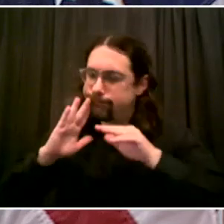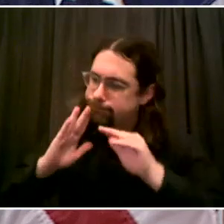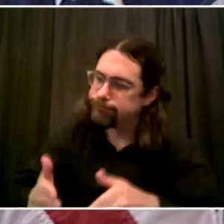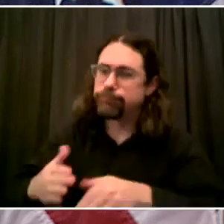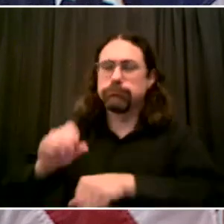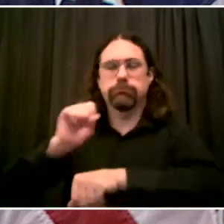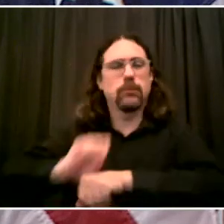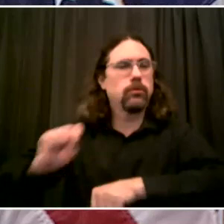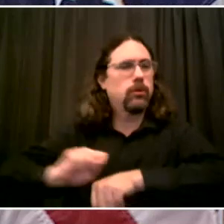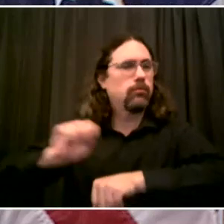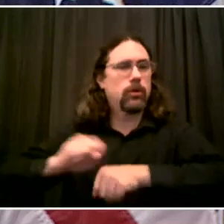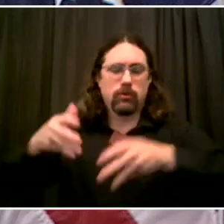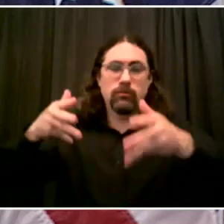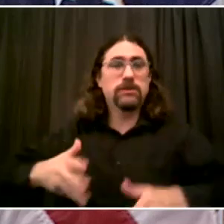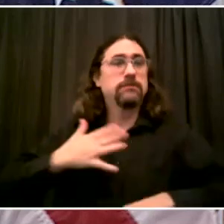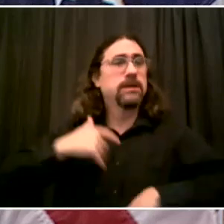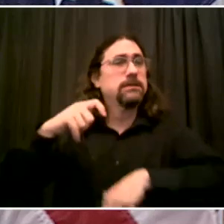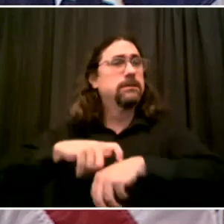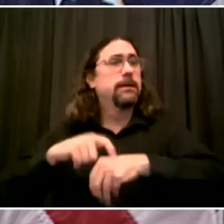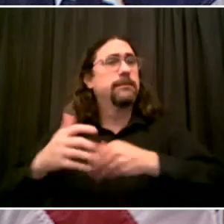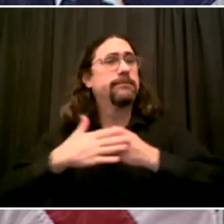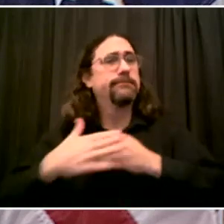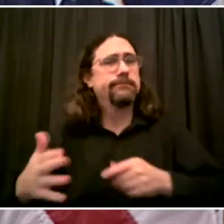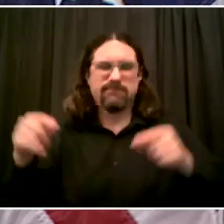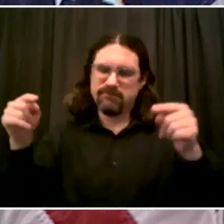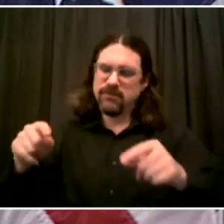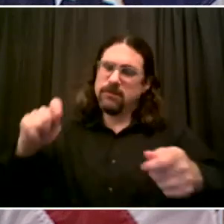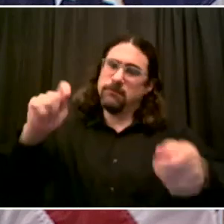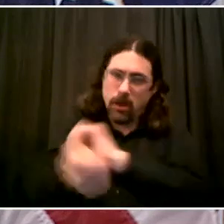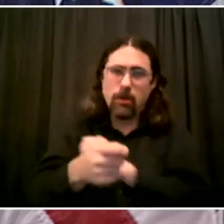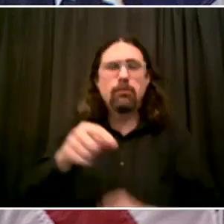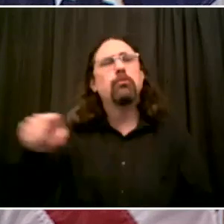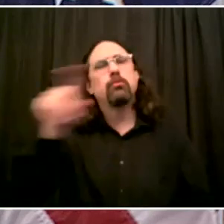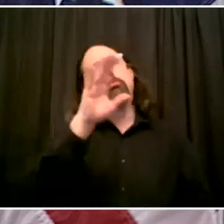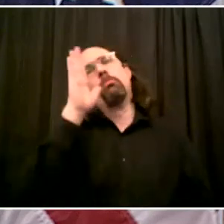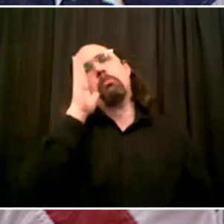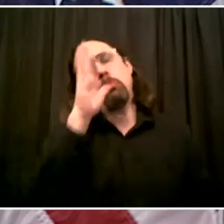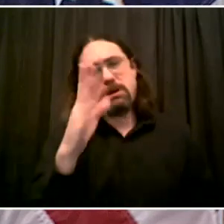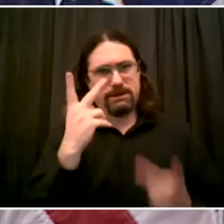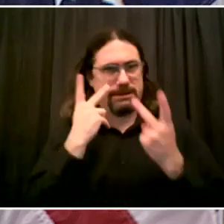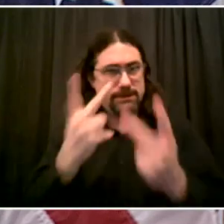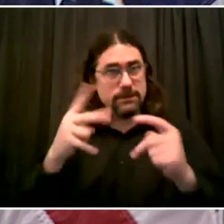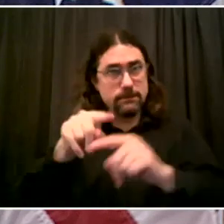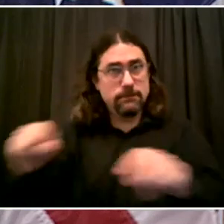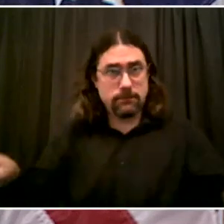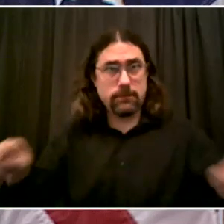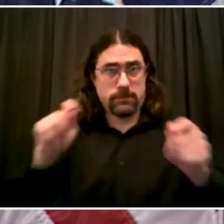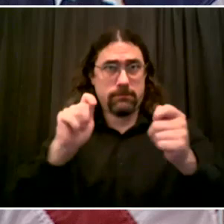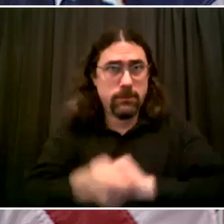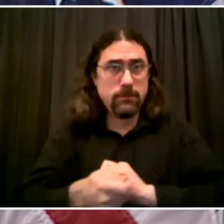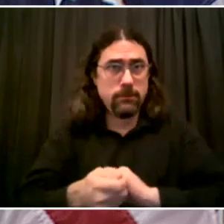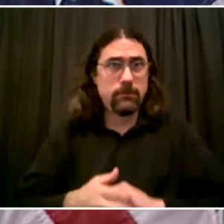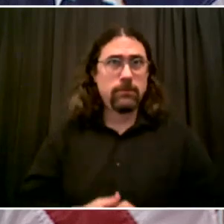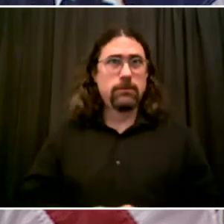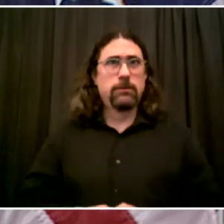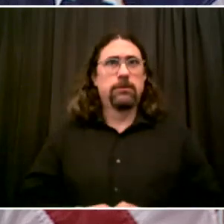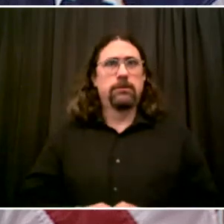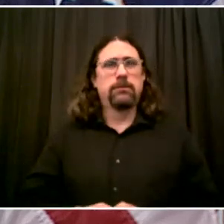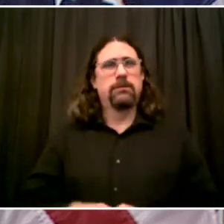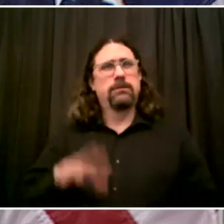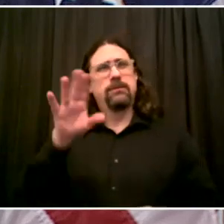But even though we say that phrase, words matter and words do matter, actions matter more, and that's what we have to